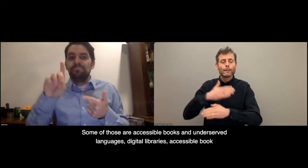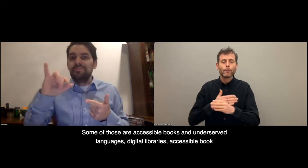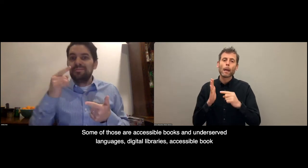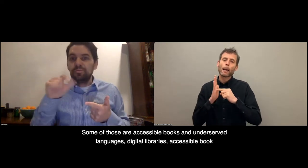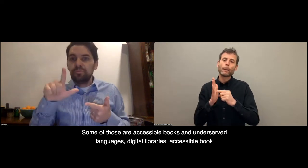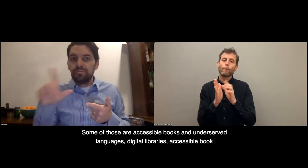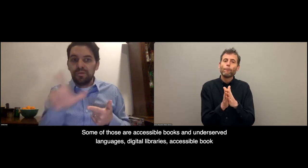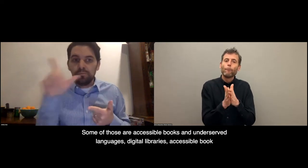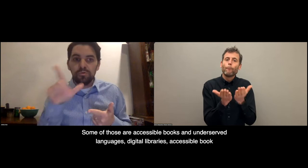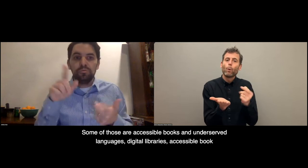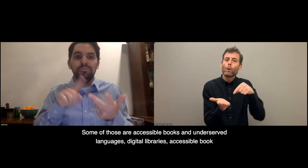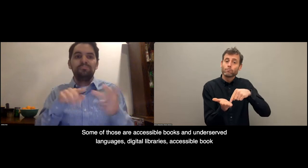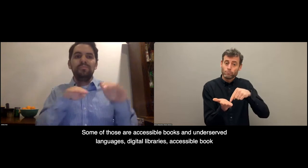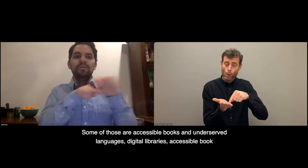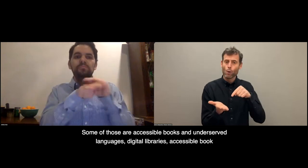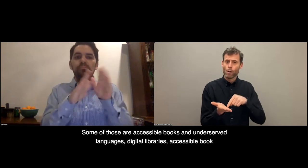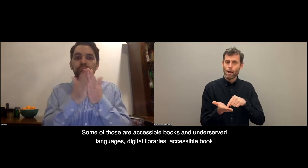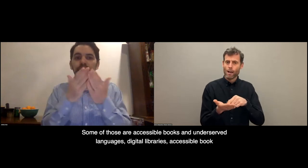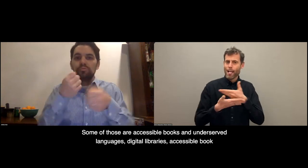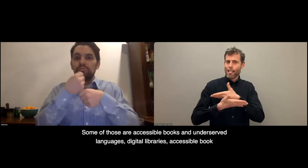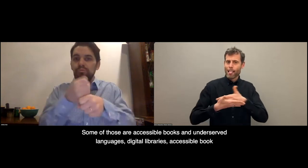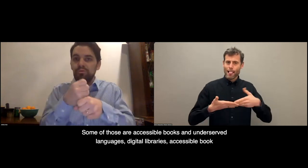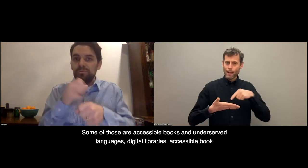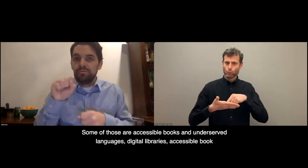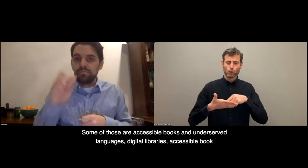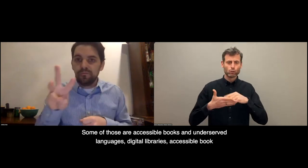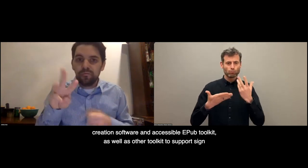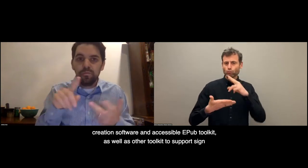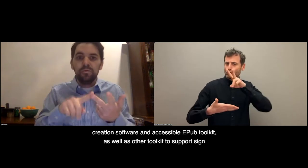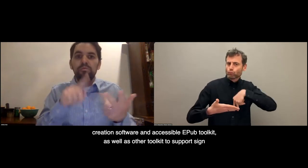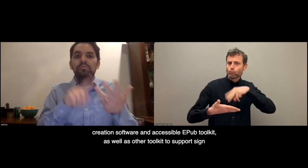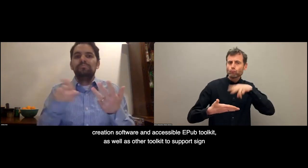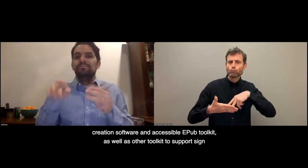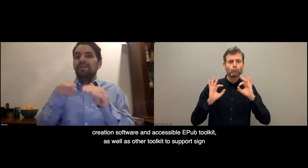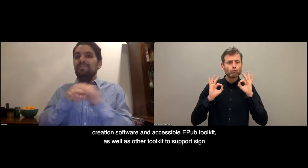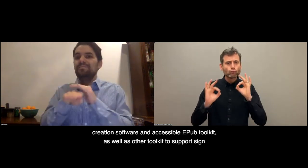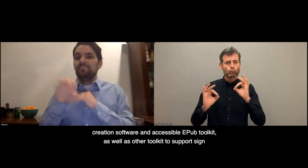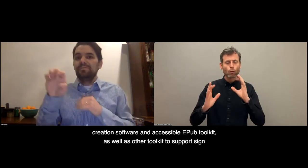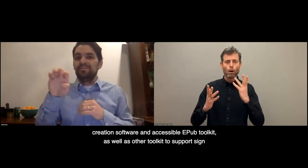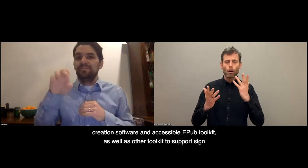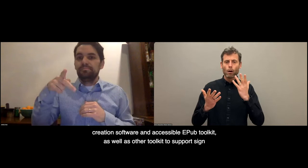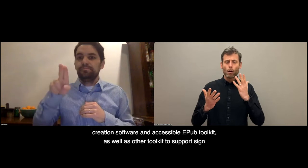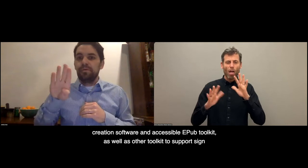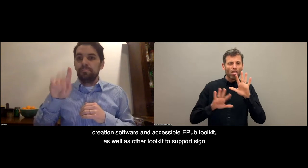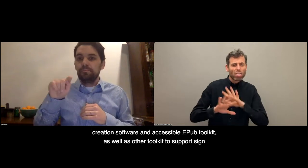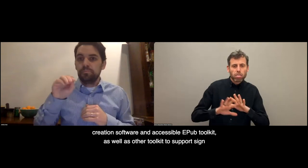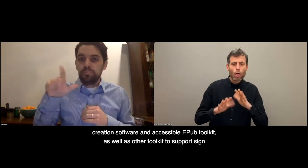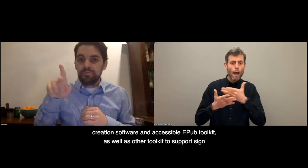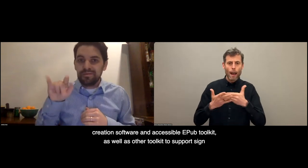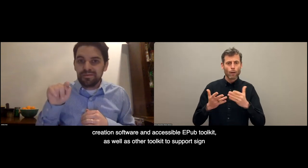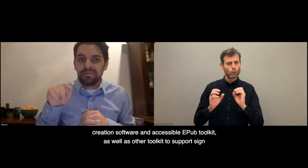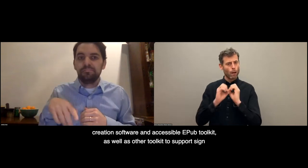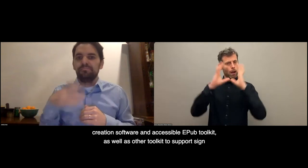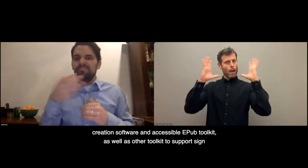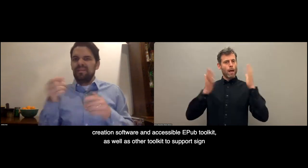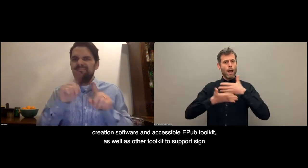underserved languages, digital libraries, accessible book creation software, and accessible